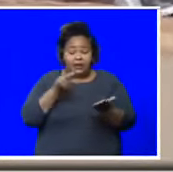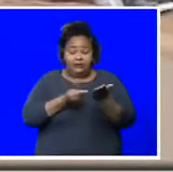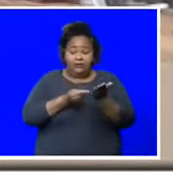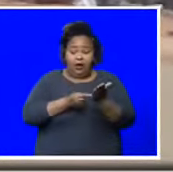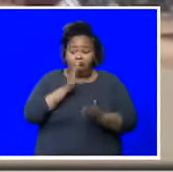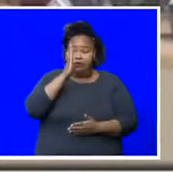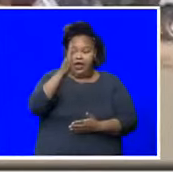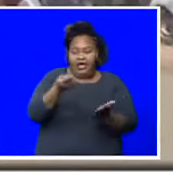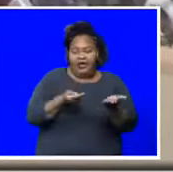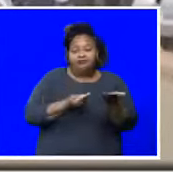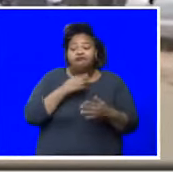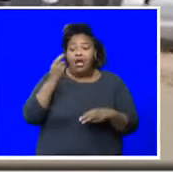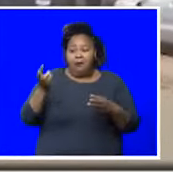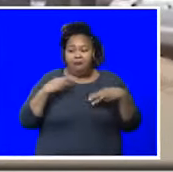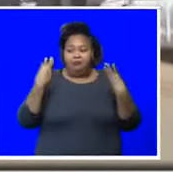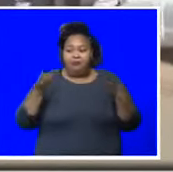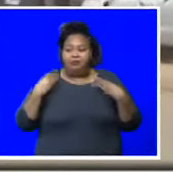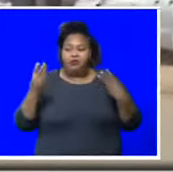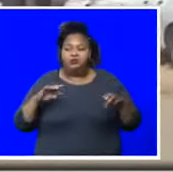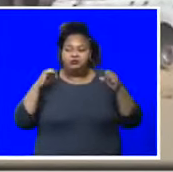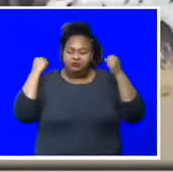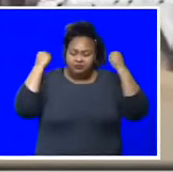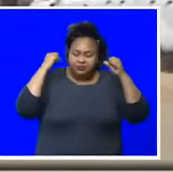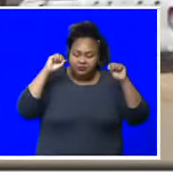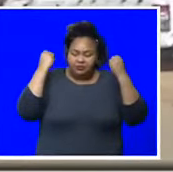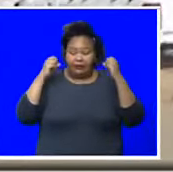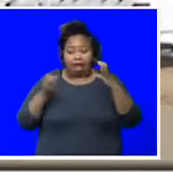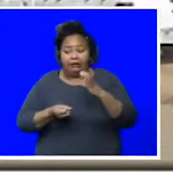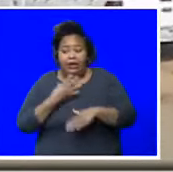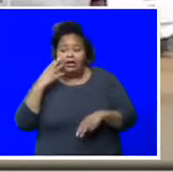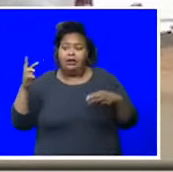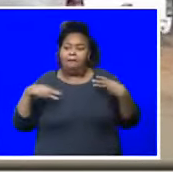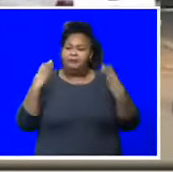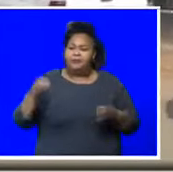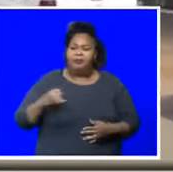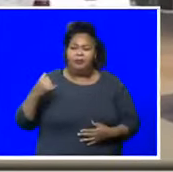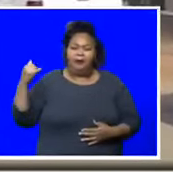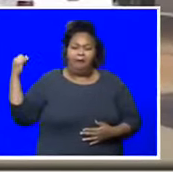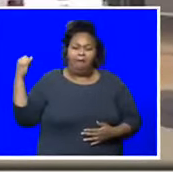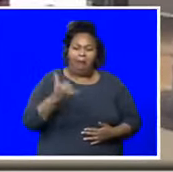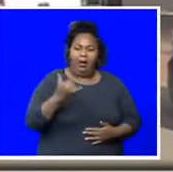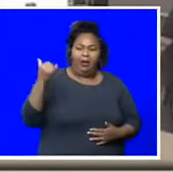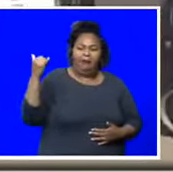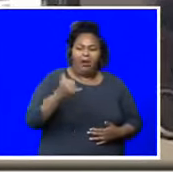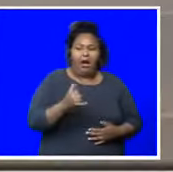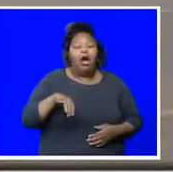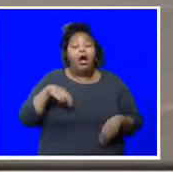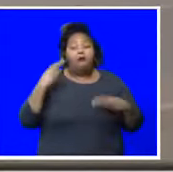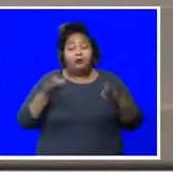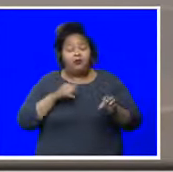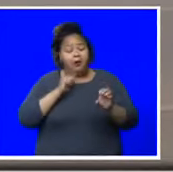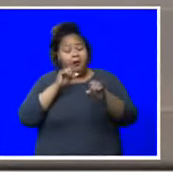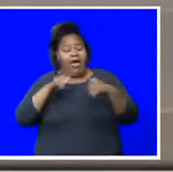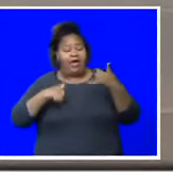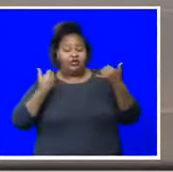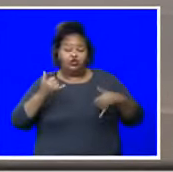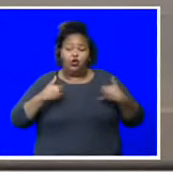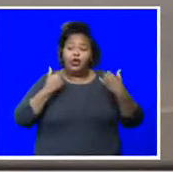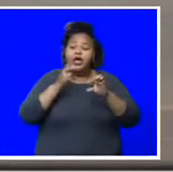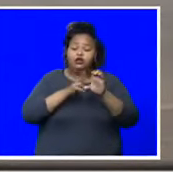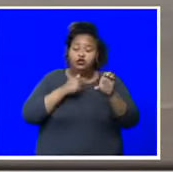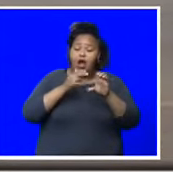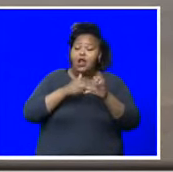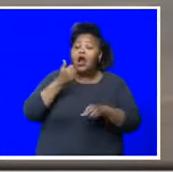kusuke umsindo kugwazwane kwamatima lapho bebanatha labaningi babo balimele kamatima. Ngakubona-ke simo